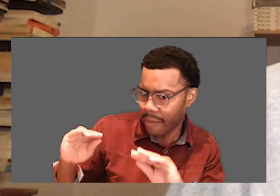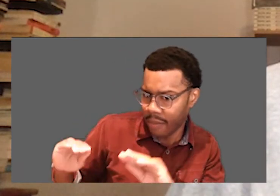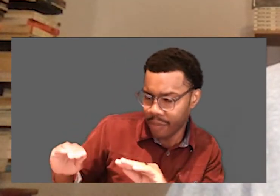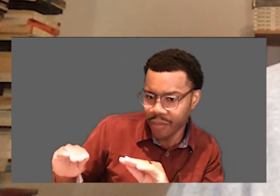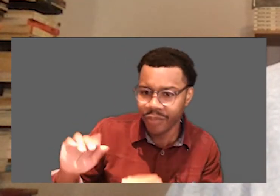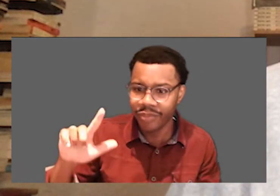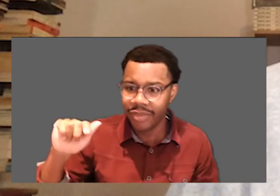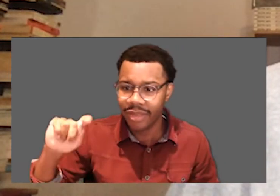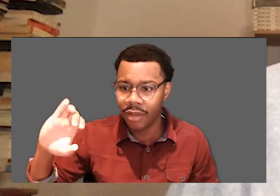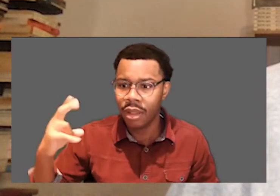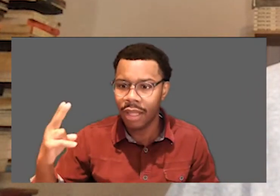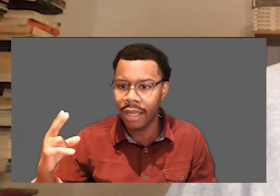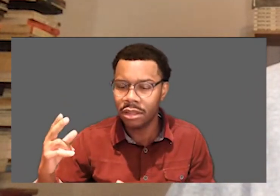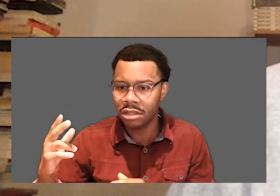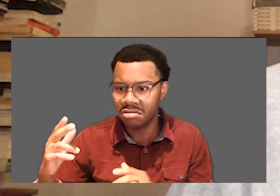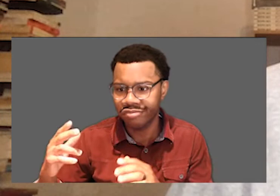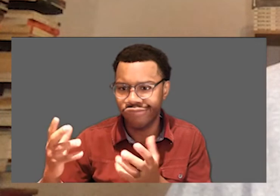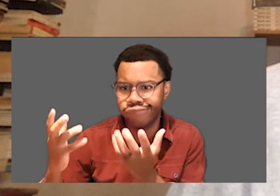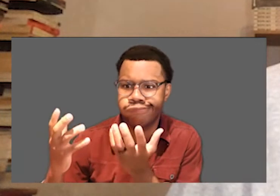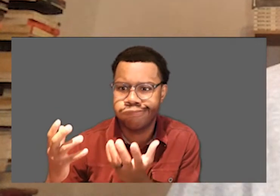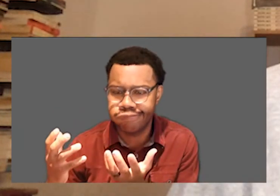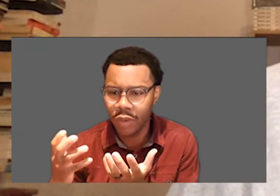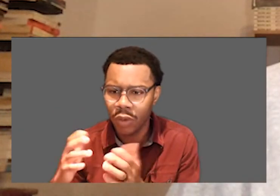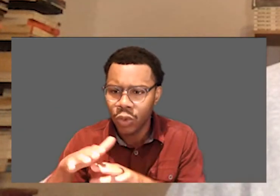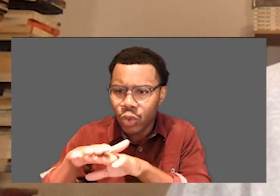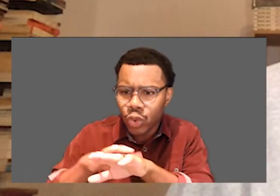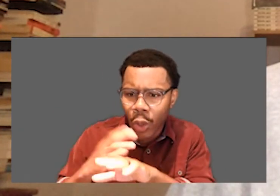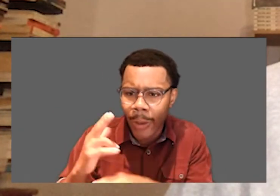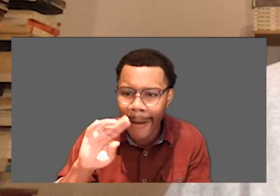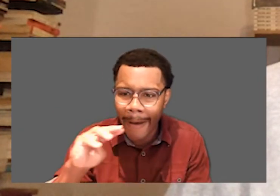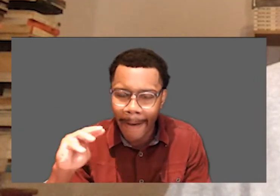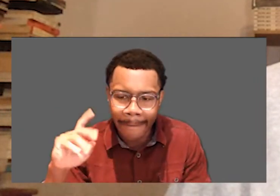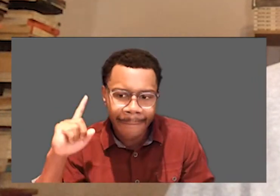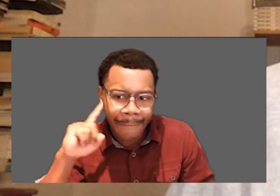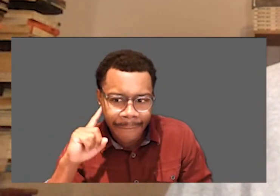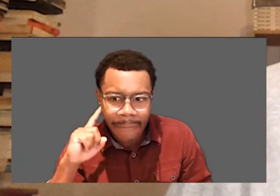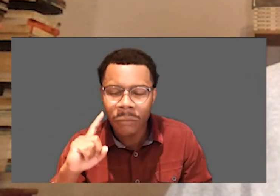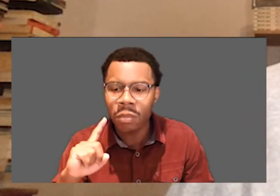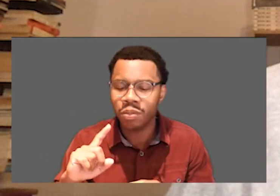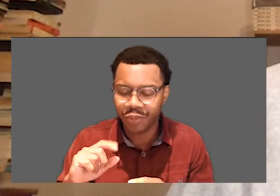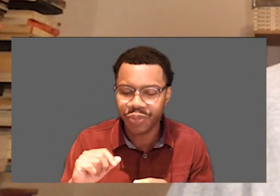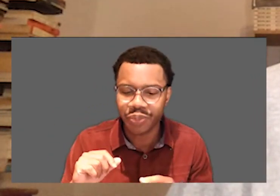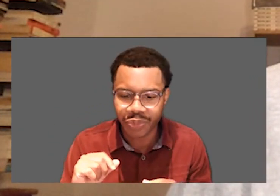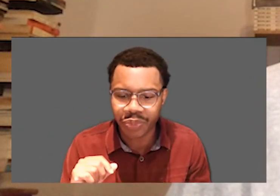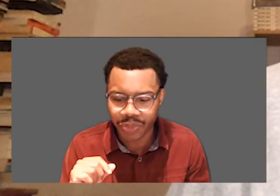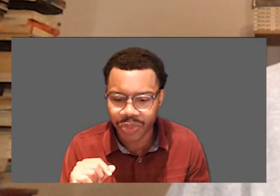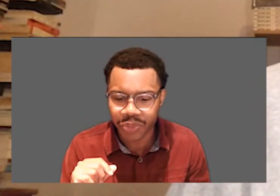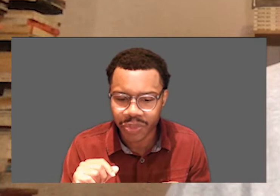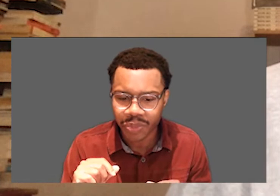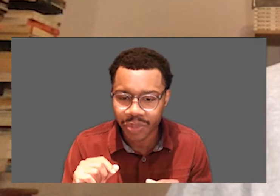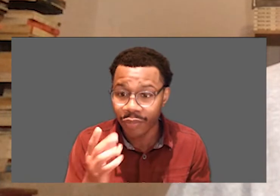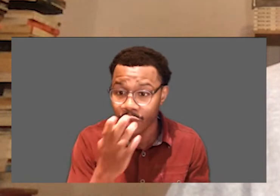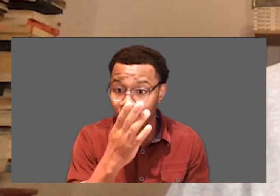latch sunk and a slow hum moved into the space. As if in some reclamation, a